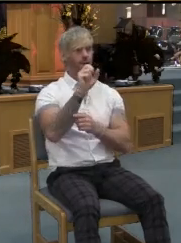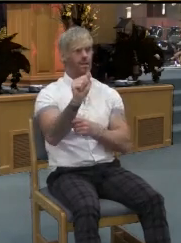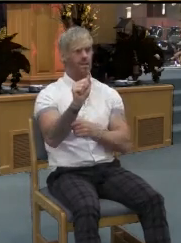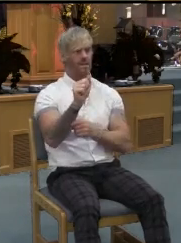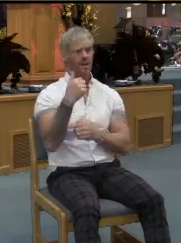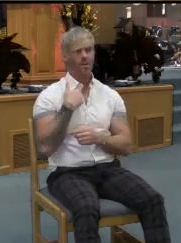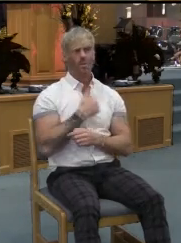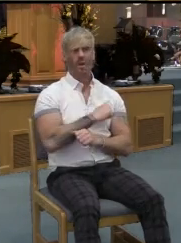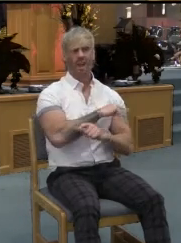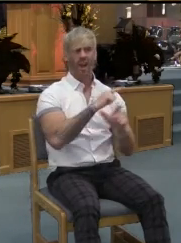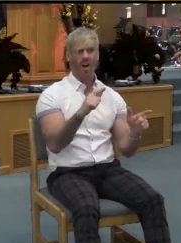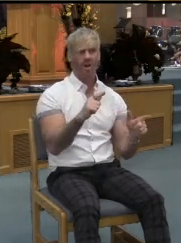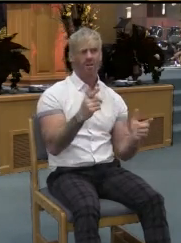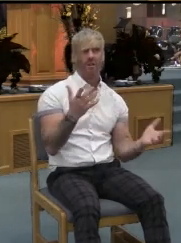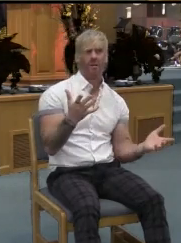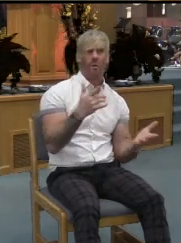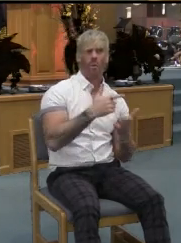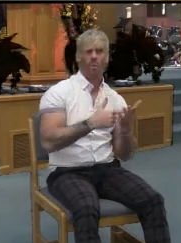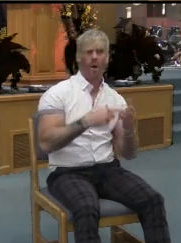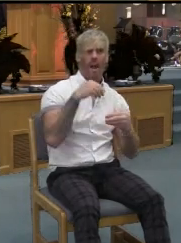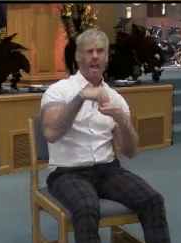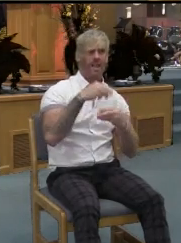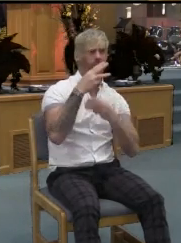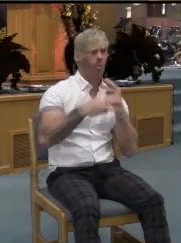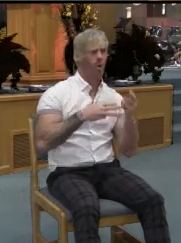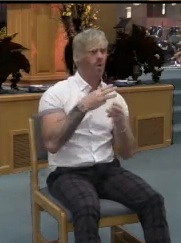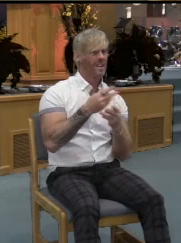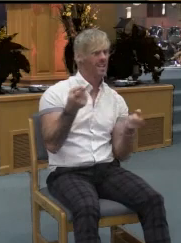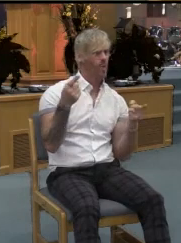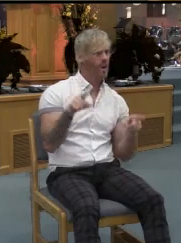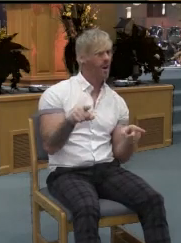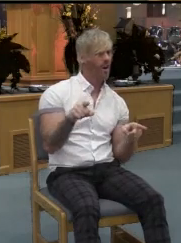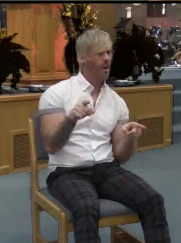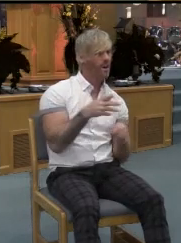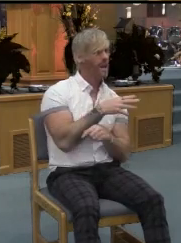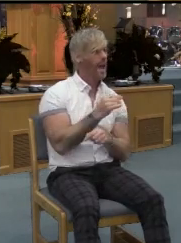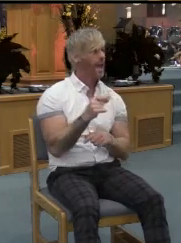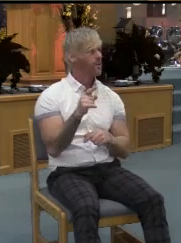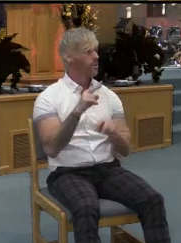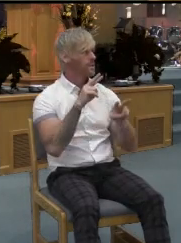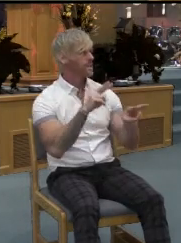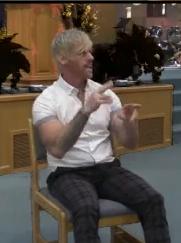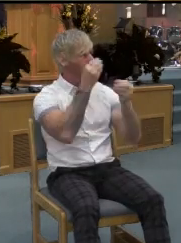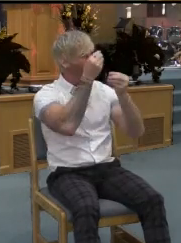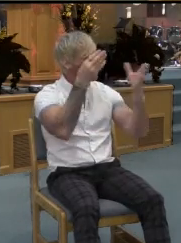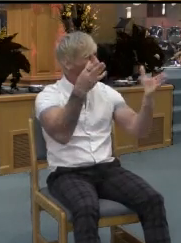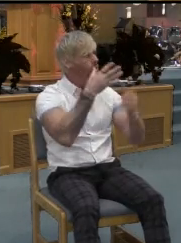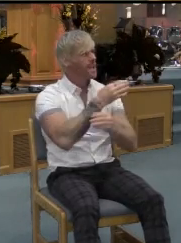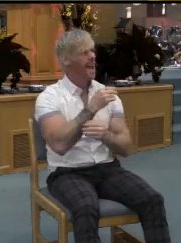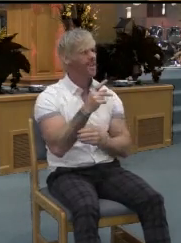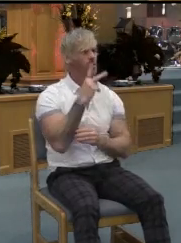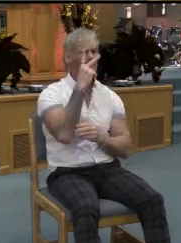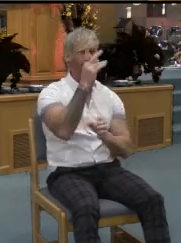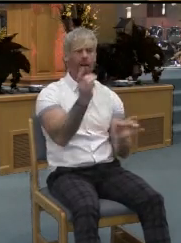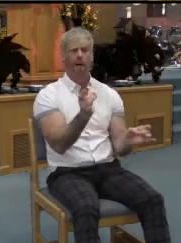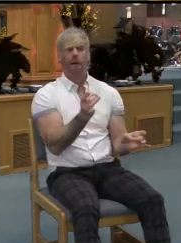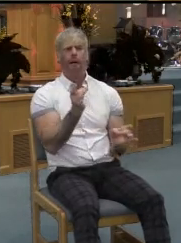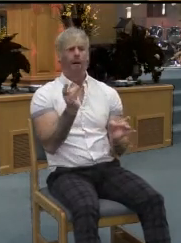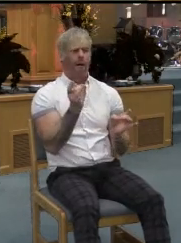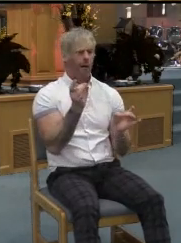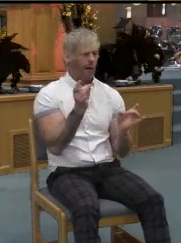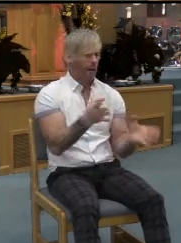the world is going on? And you watch the news and you see these horrific